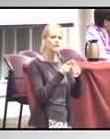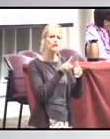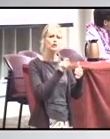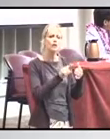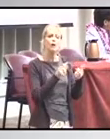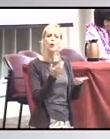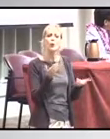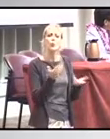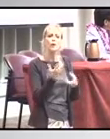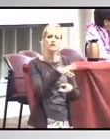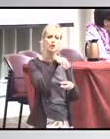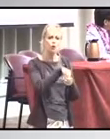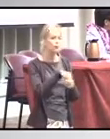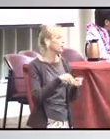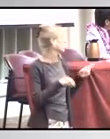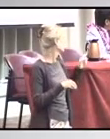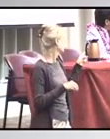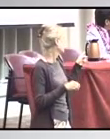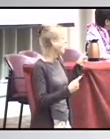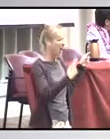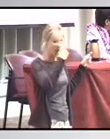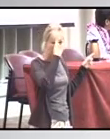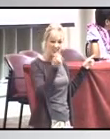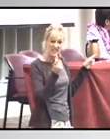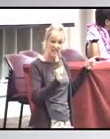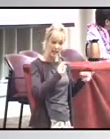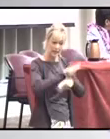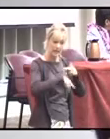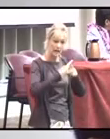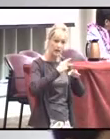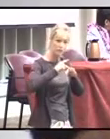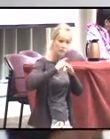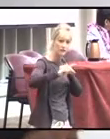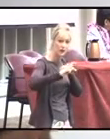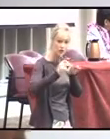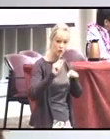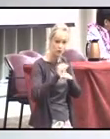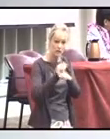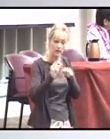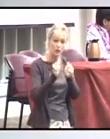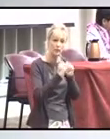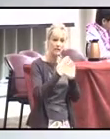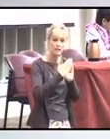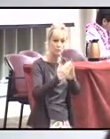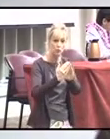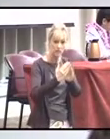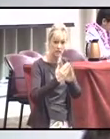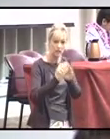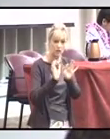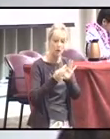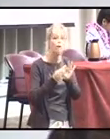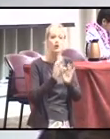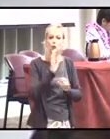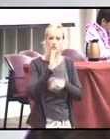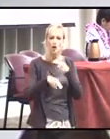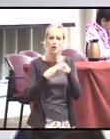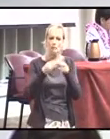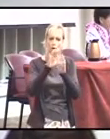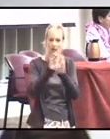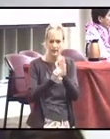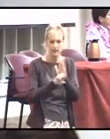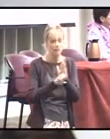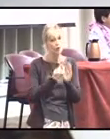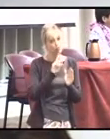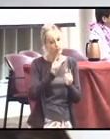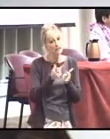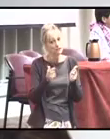what's incorporated in. I think any kind of professional training in community interpreting, we always cover ethics. It's just a huge